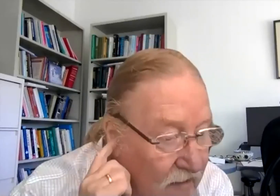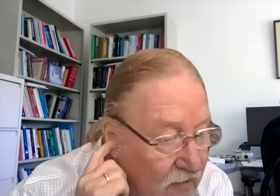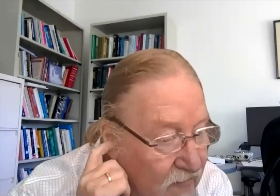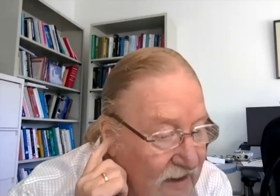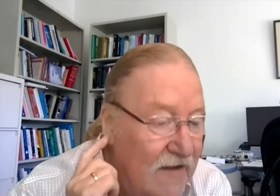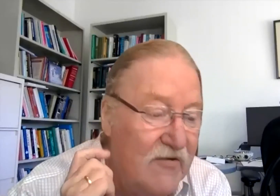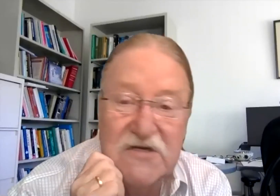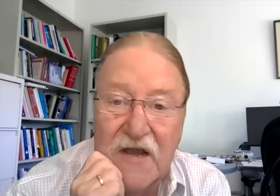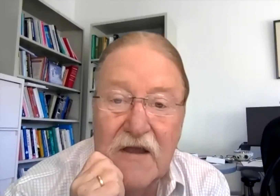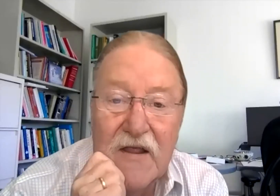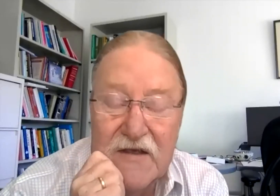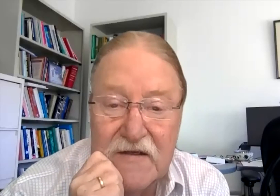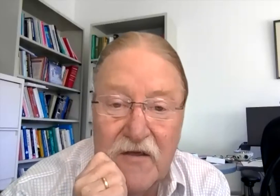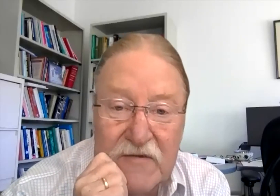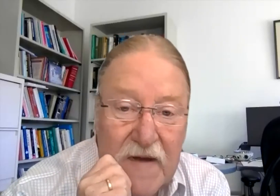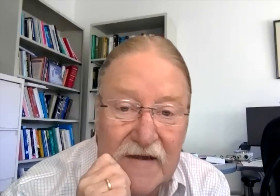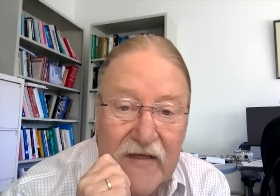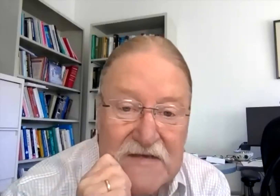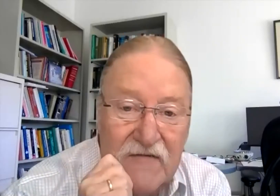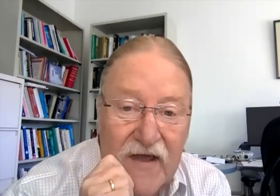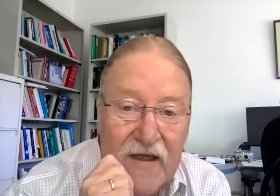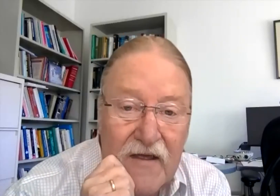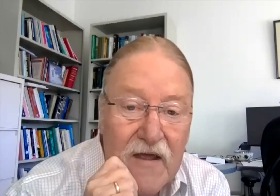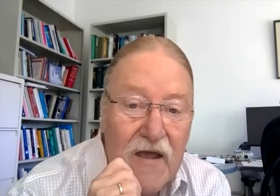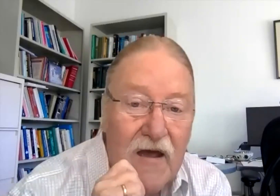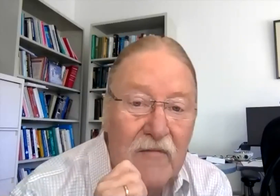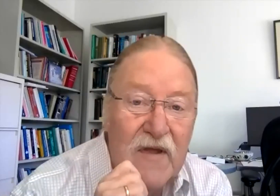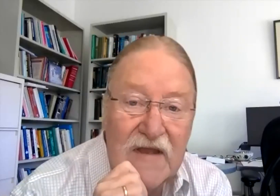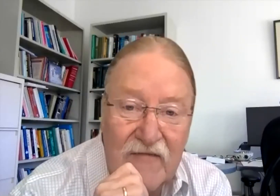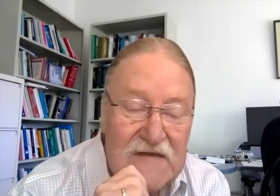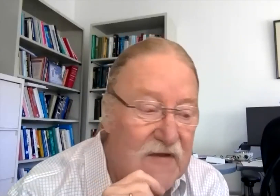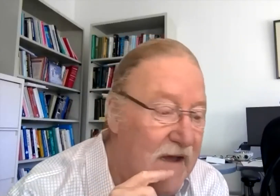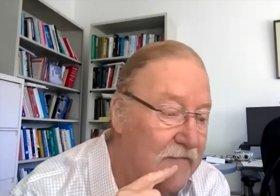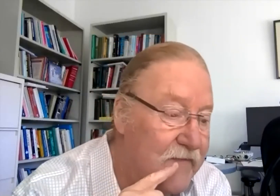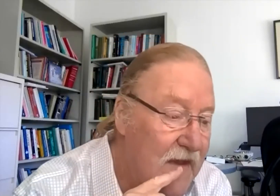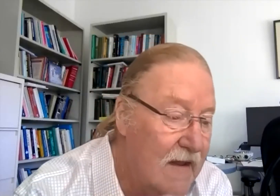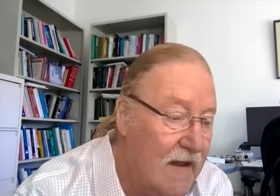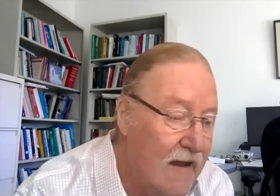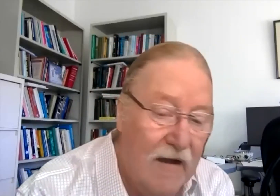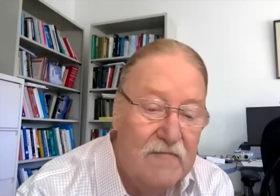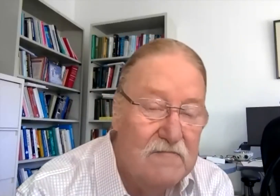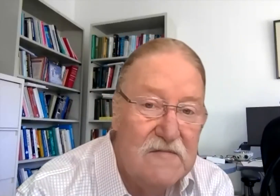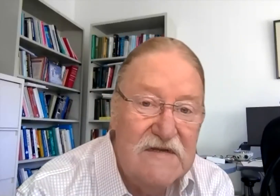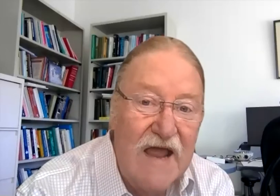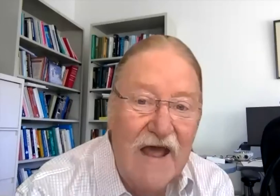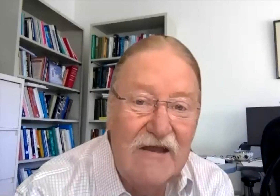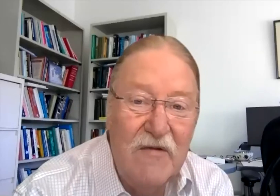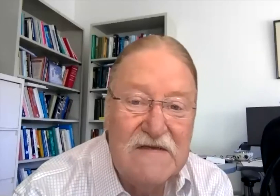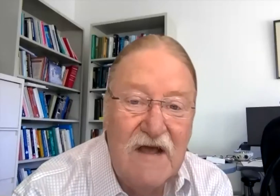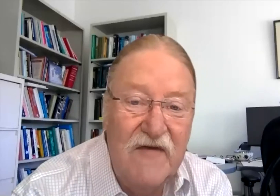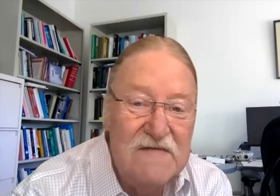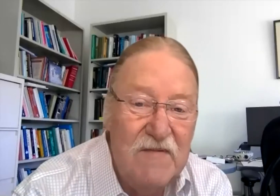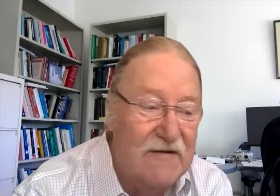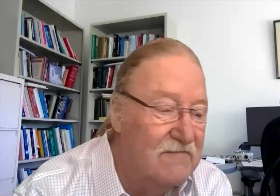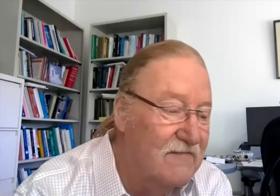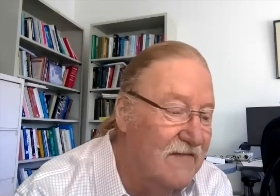form, and we'd really appreciate you responding to that survey and giving us feedback. Stay connected with